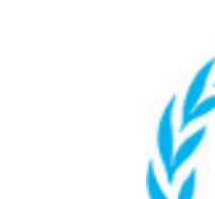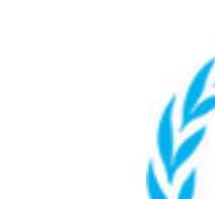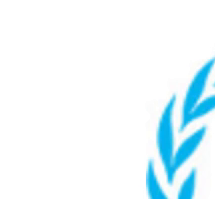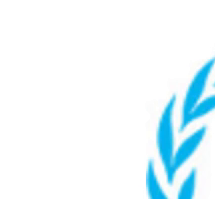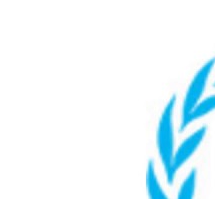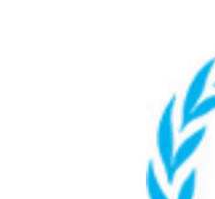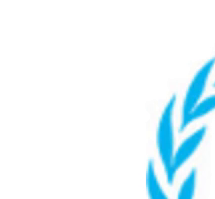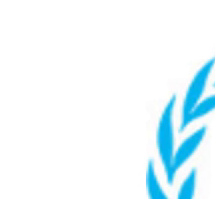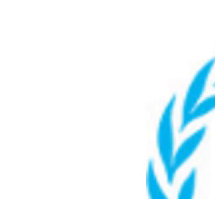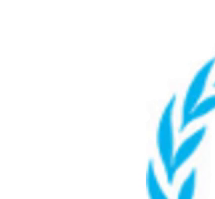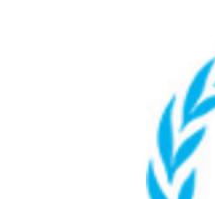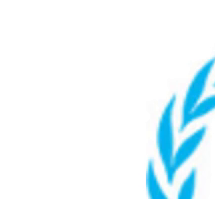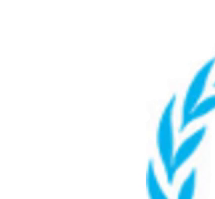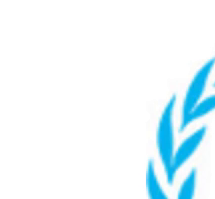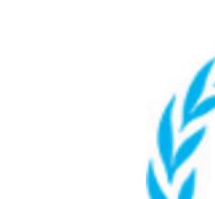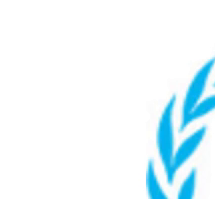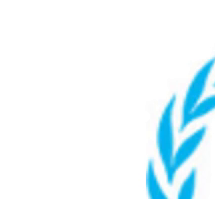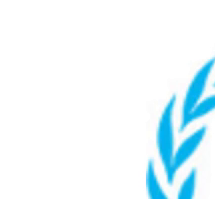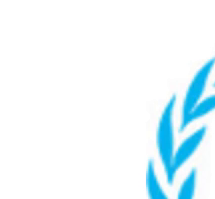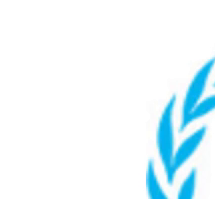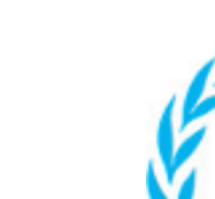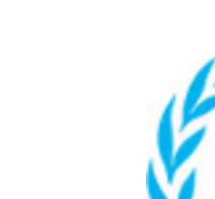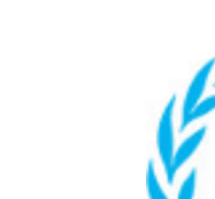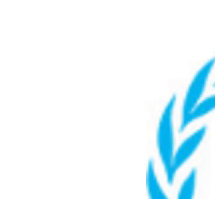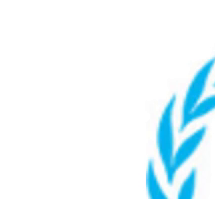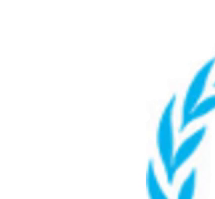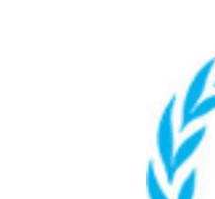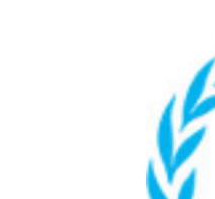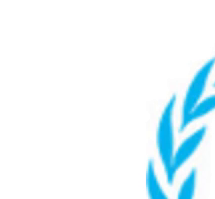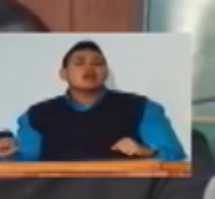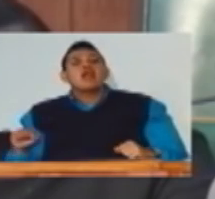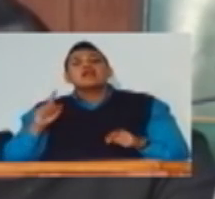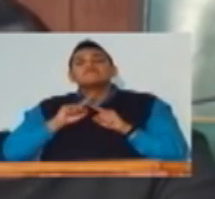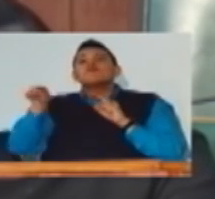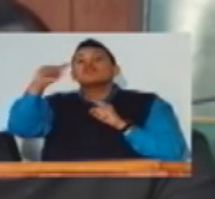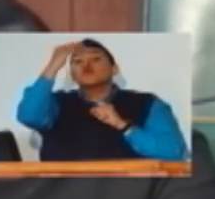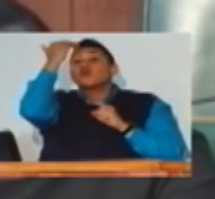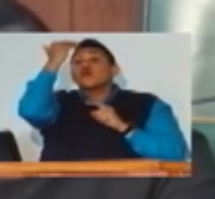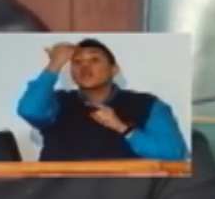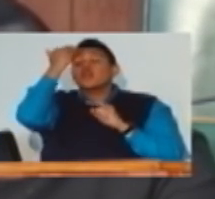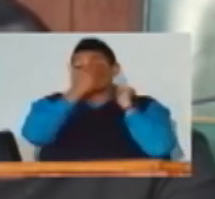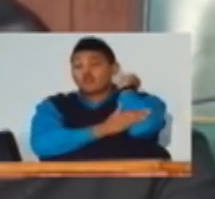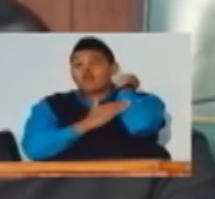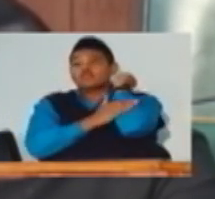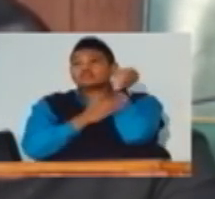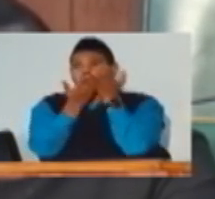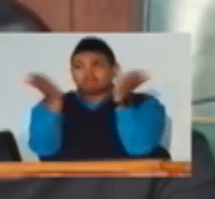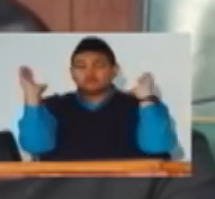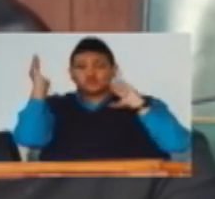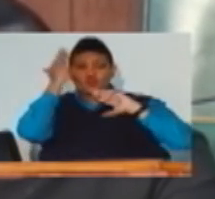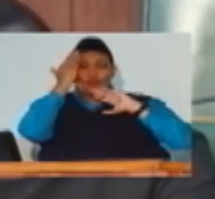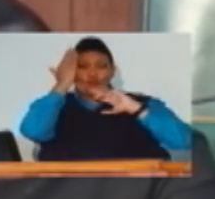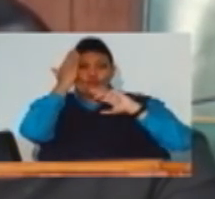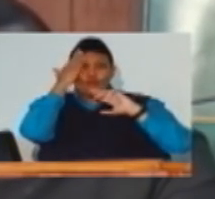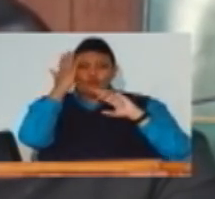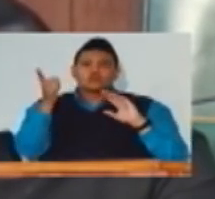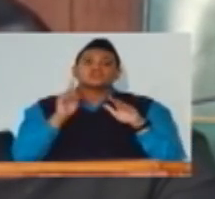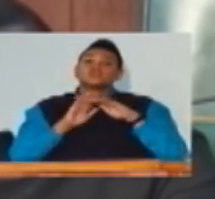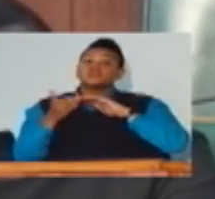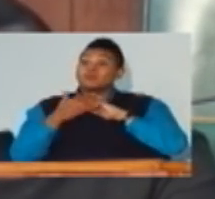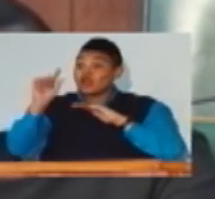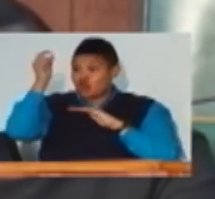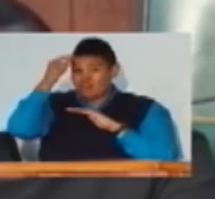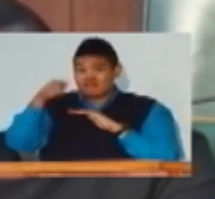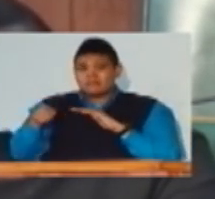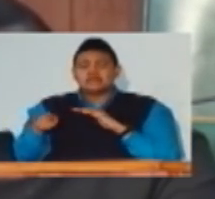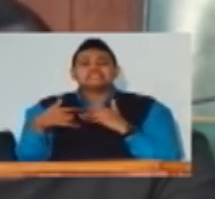Environmental Program and is intended to curtail the pollution of the Caribbean Sea. The Foreign Affairs Minister says the committee being established to oversee